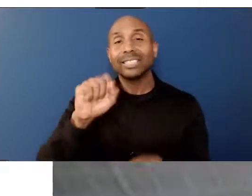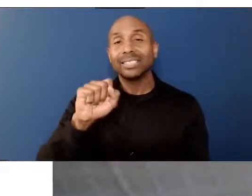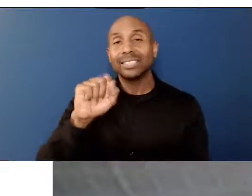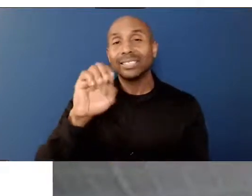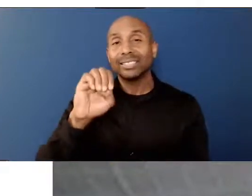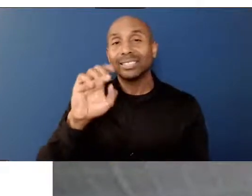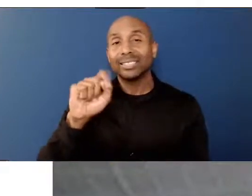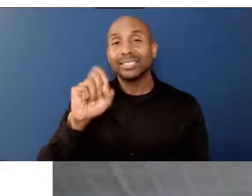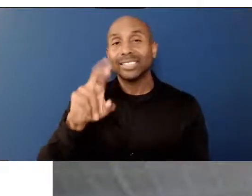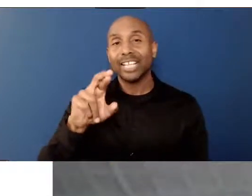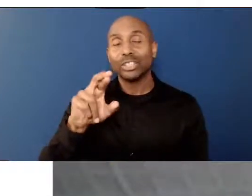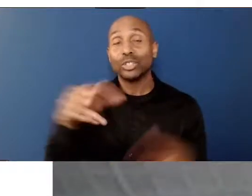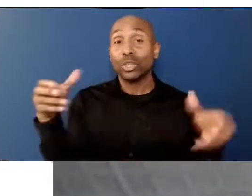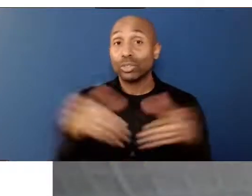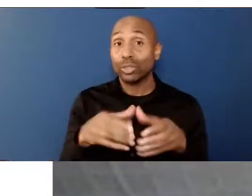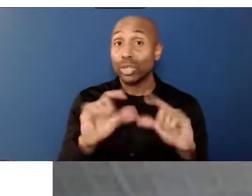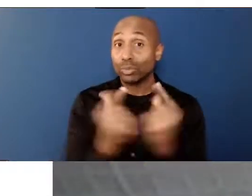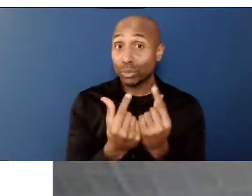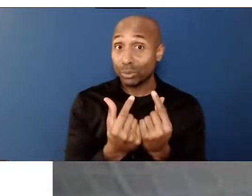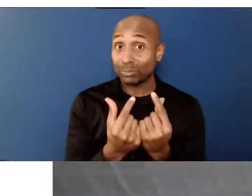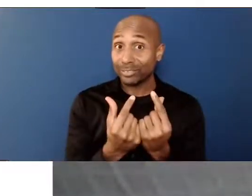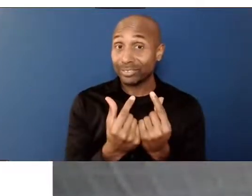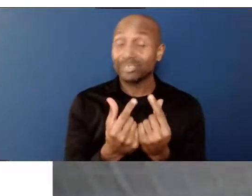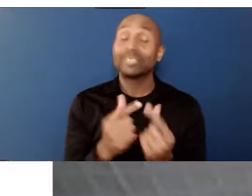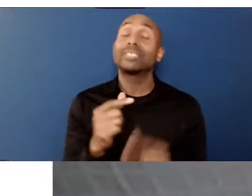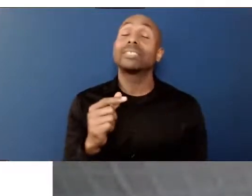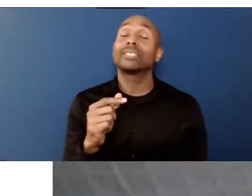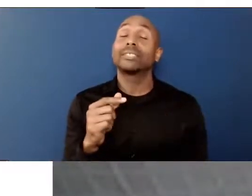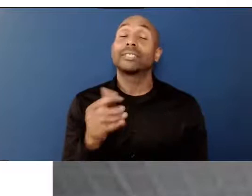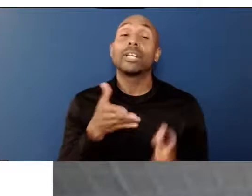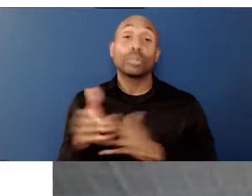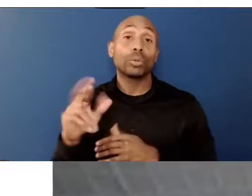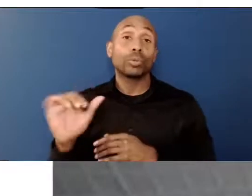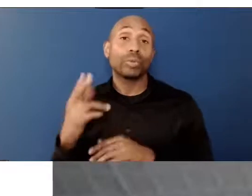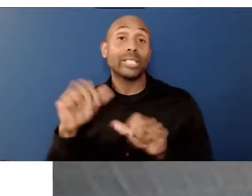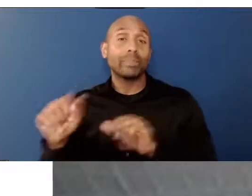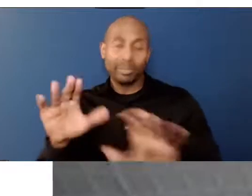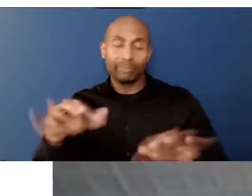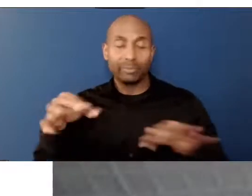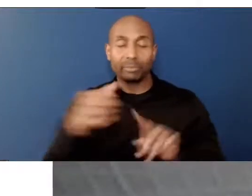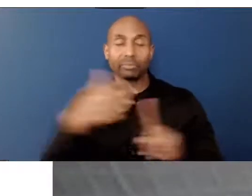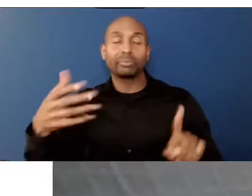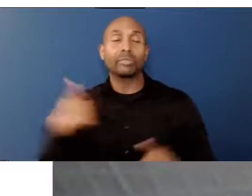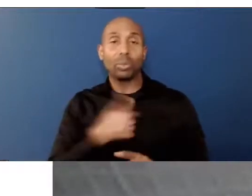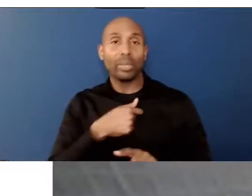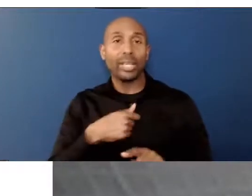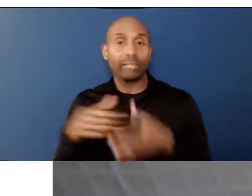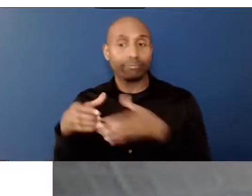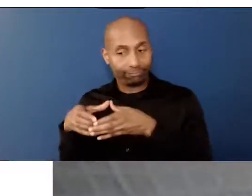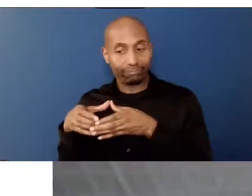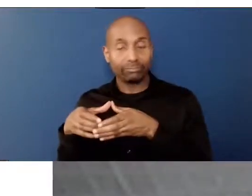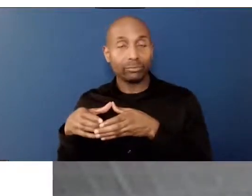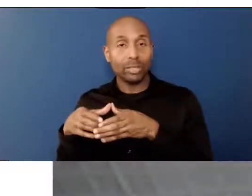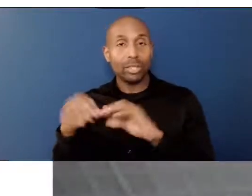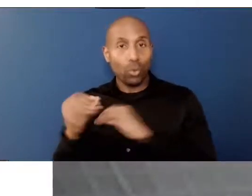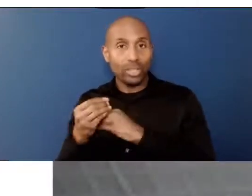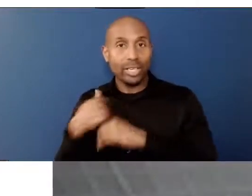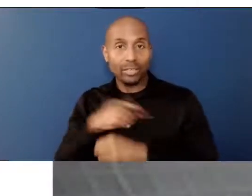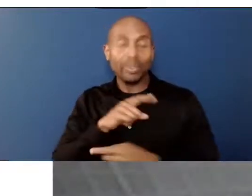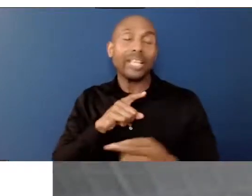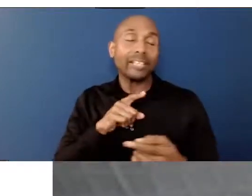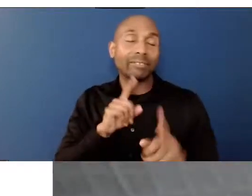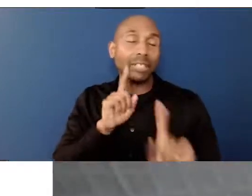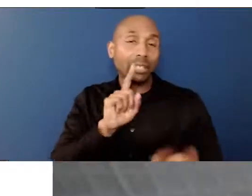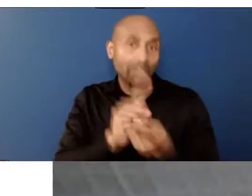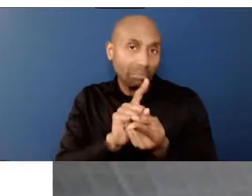reachAbility and our accessibility services. We've come to you a bit and chatted. So we've talked about that,